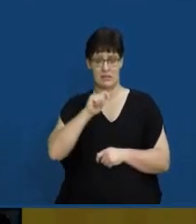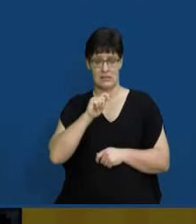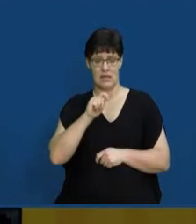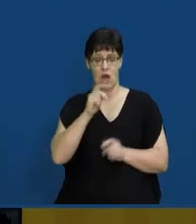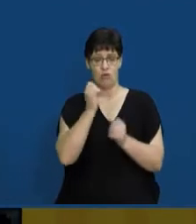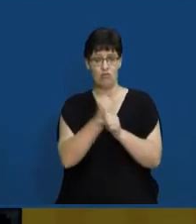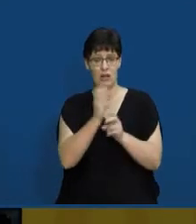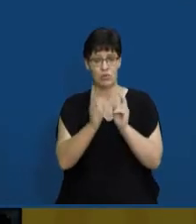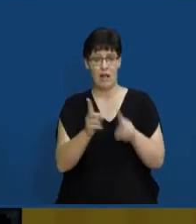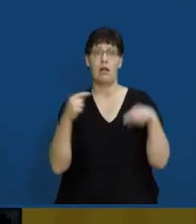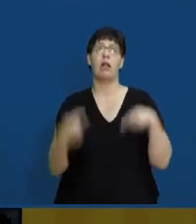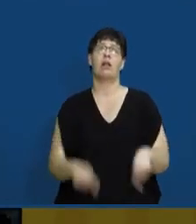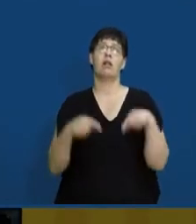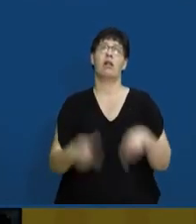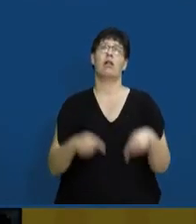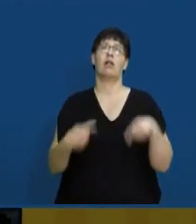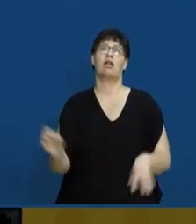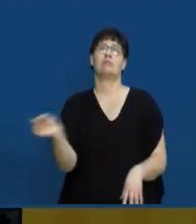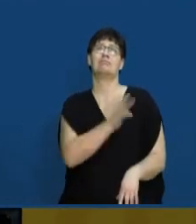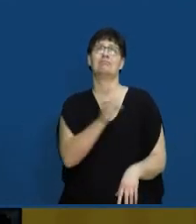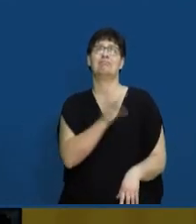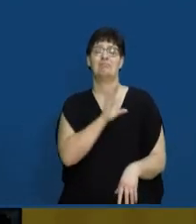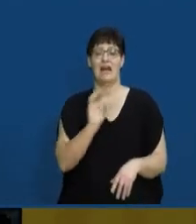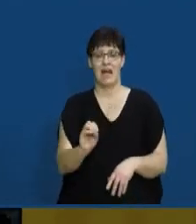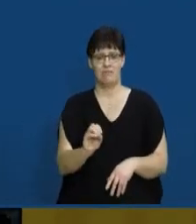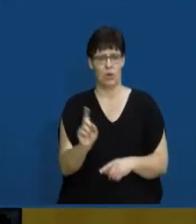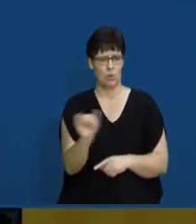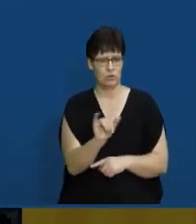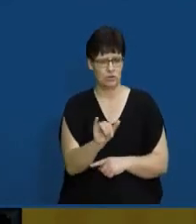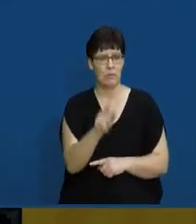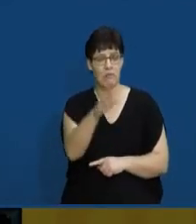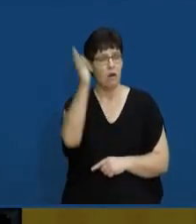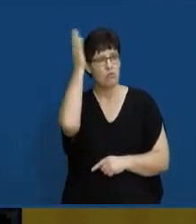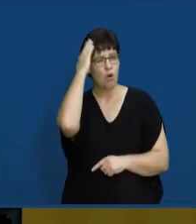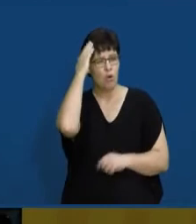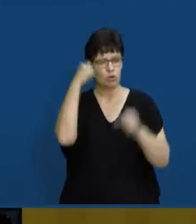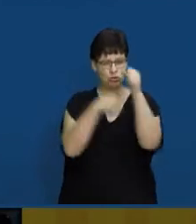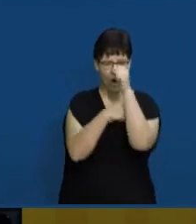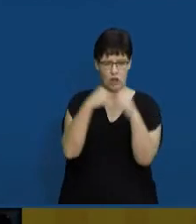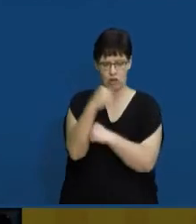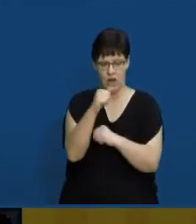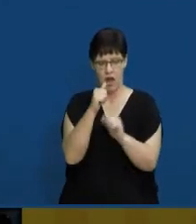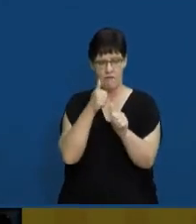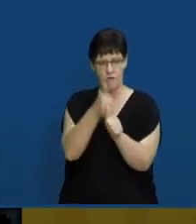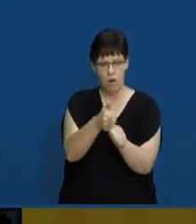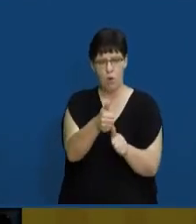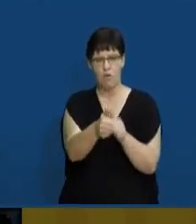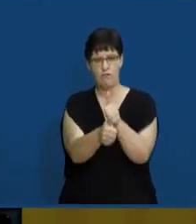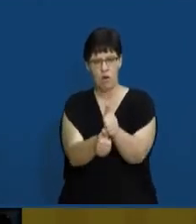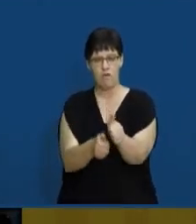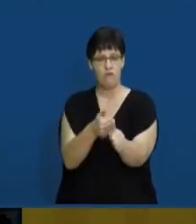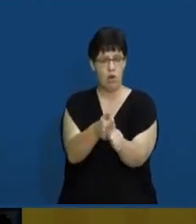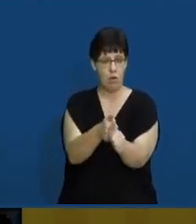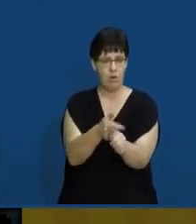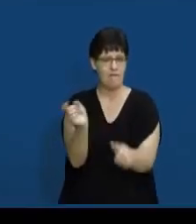grade 12s. But remember, if you structure yourselves, then there's no need to fear. I'm talking